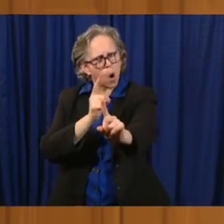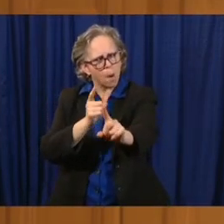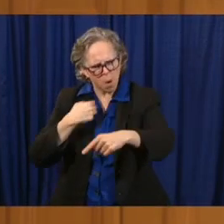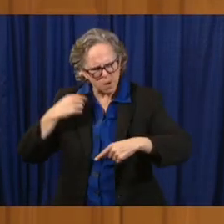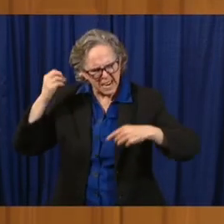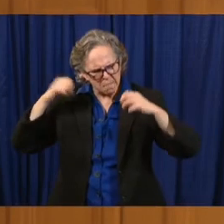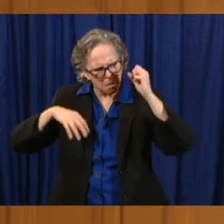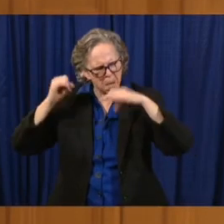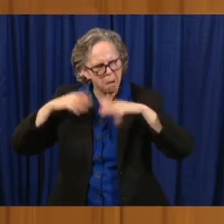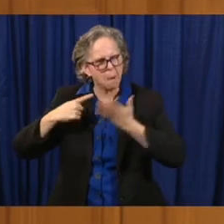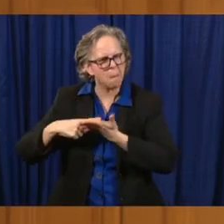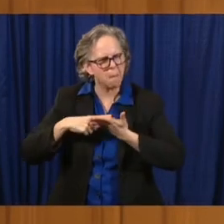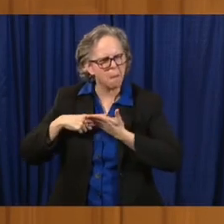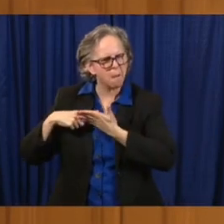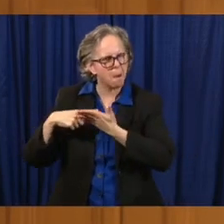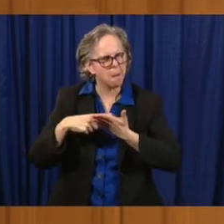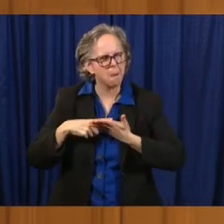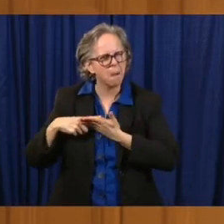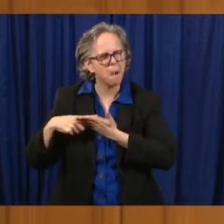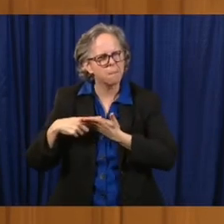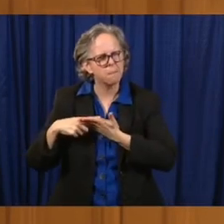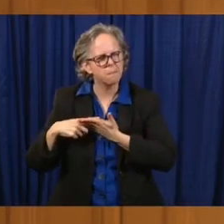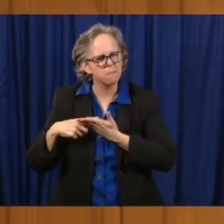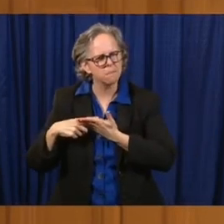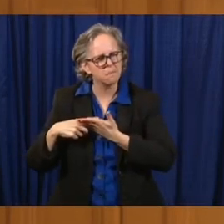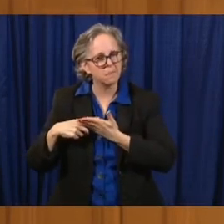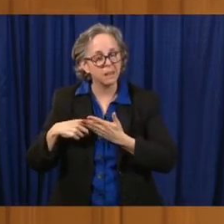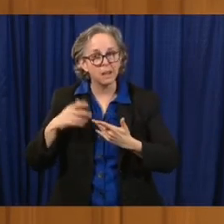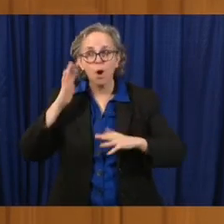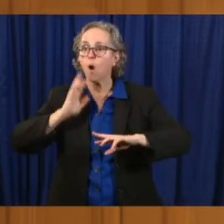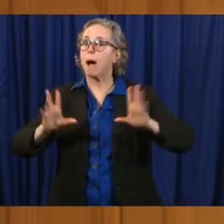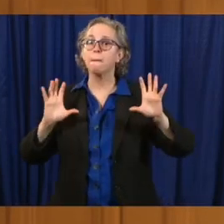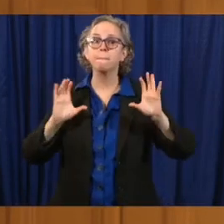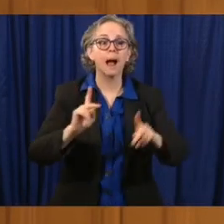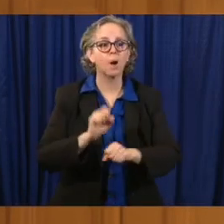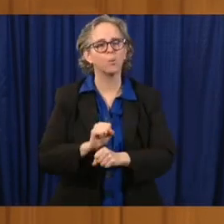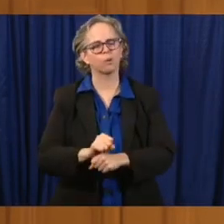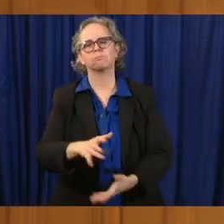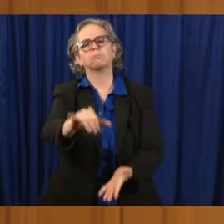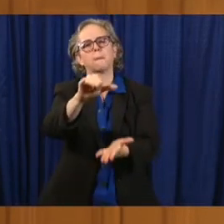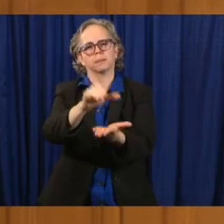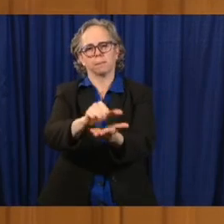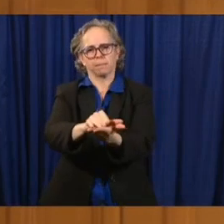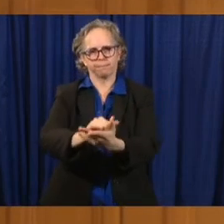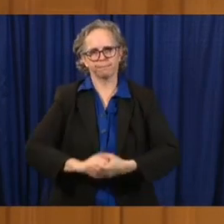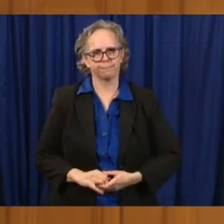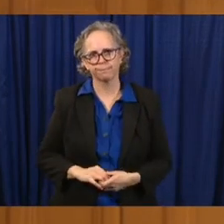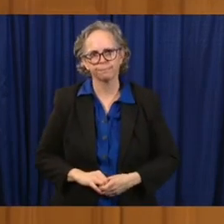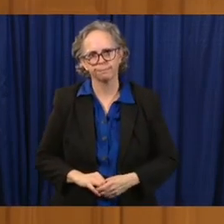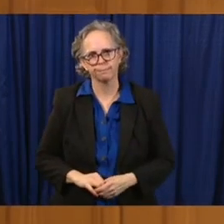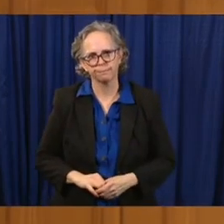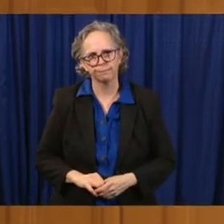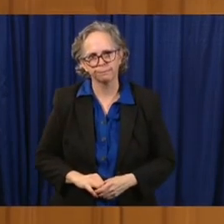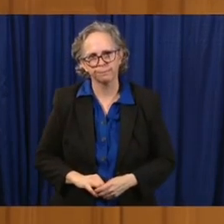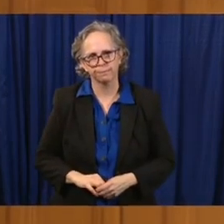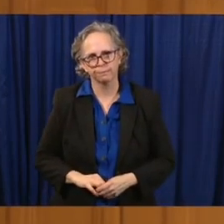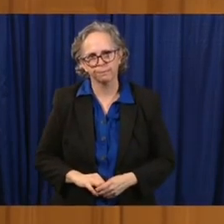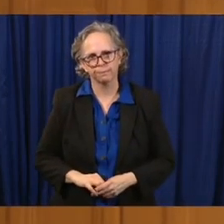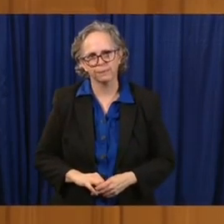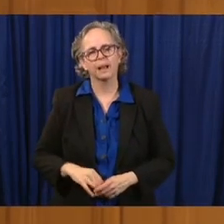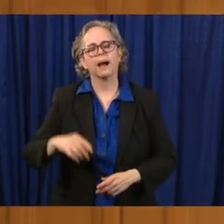not going back. We are not flipping a switch and able to go back the way we came in. We have to be very,